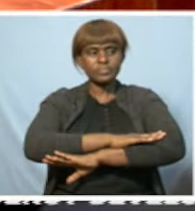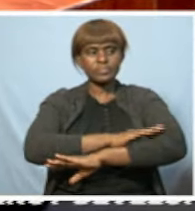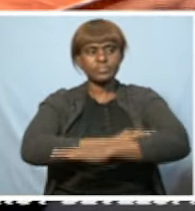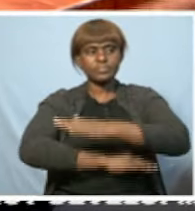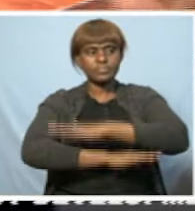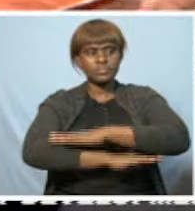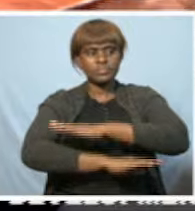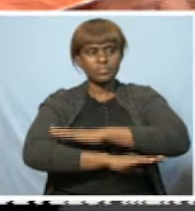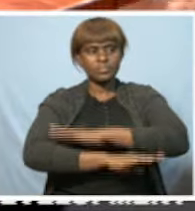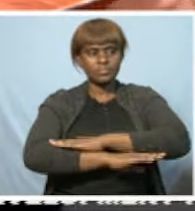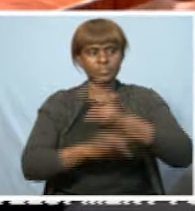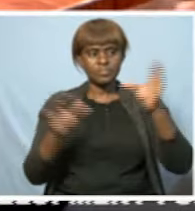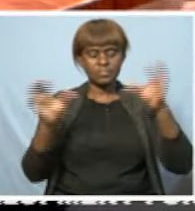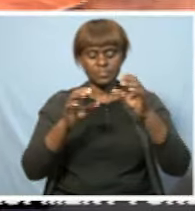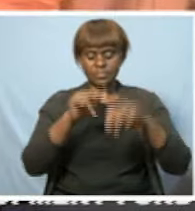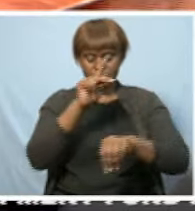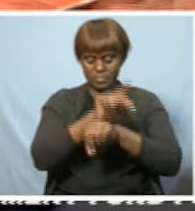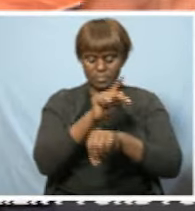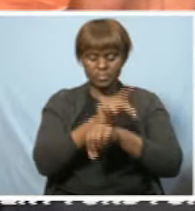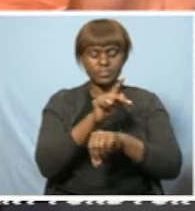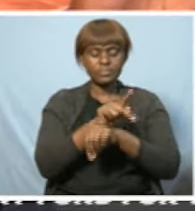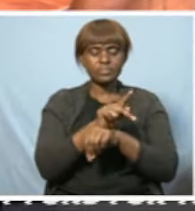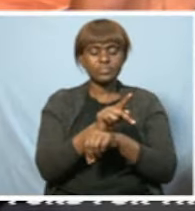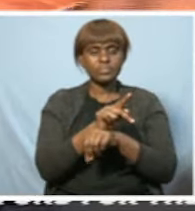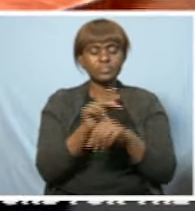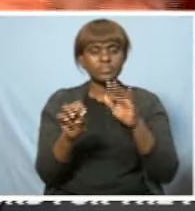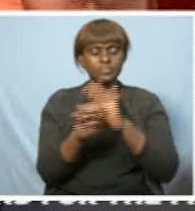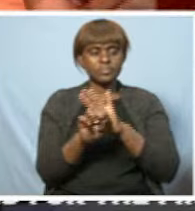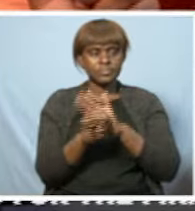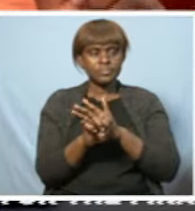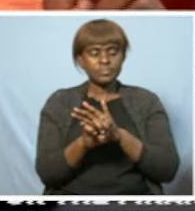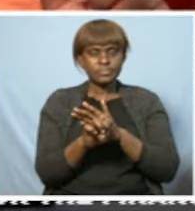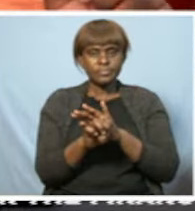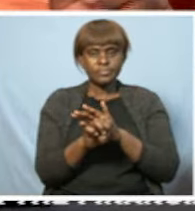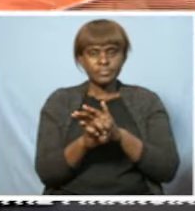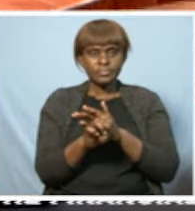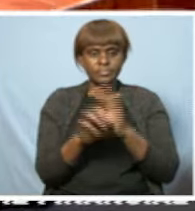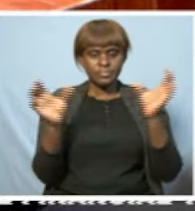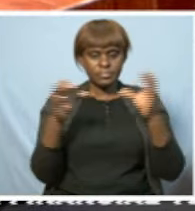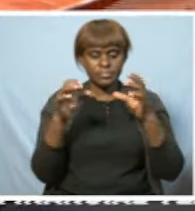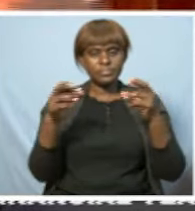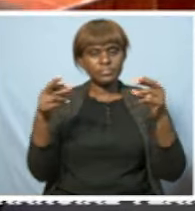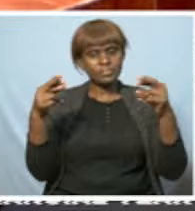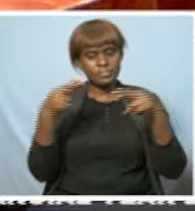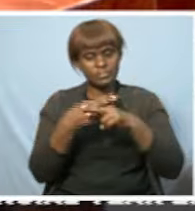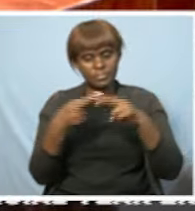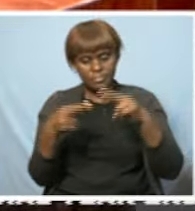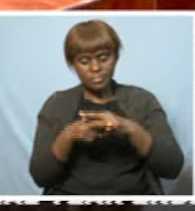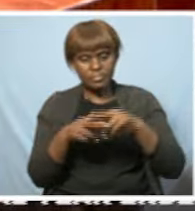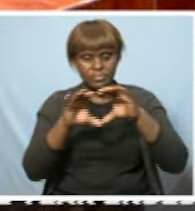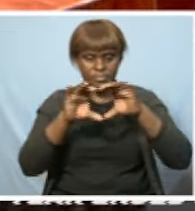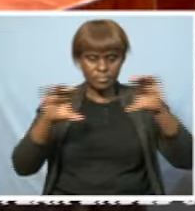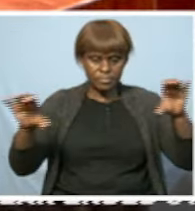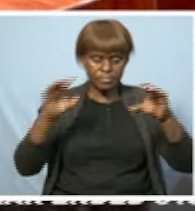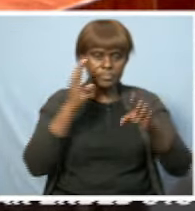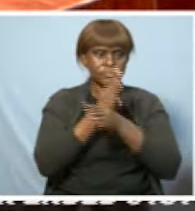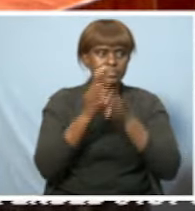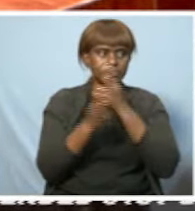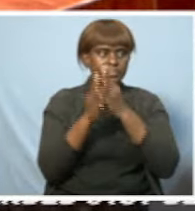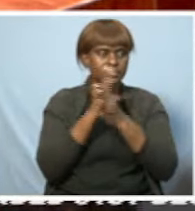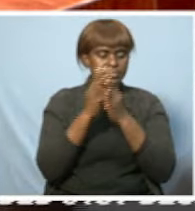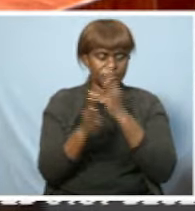The community projects such as classroom blocks, the buildings.